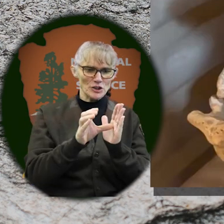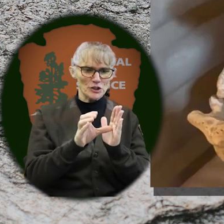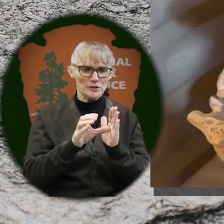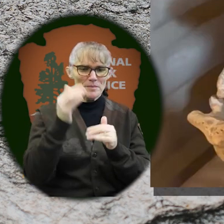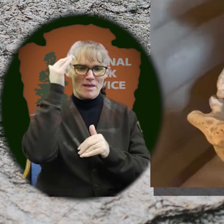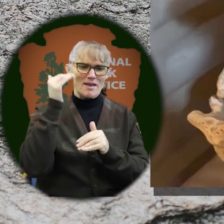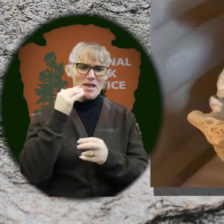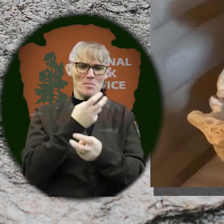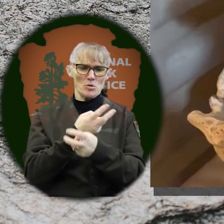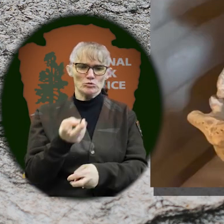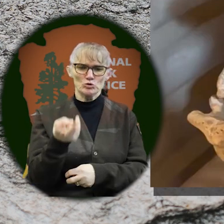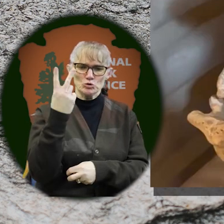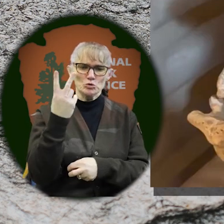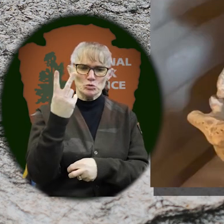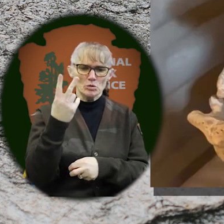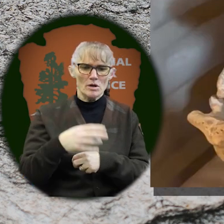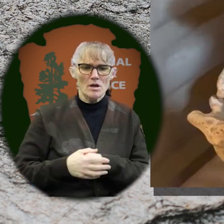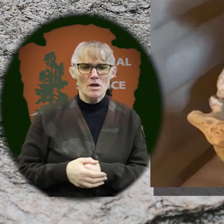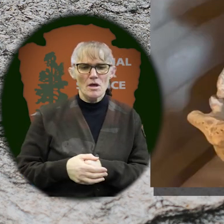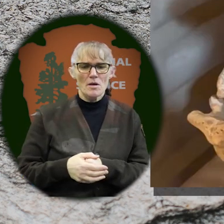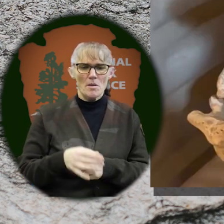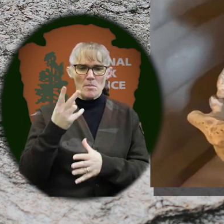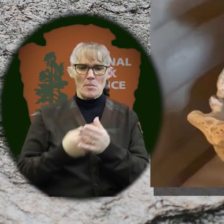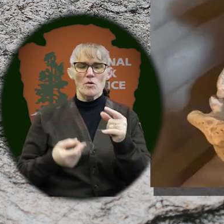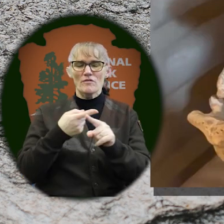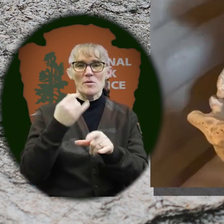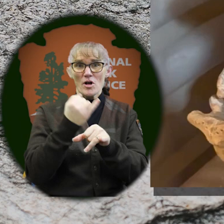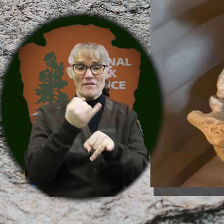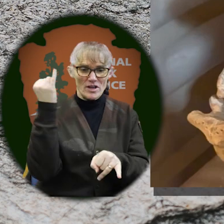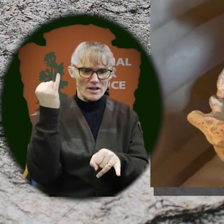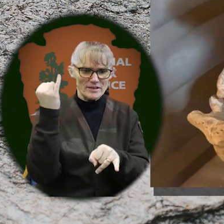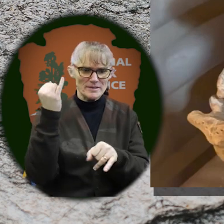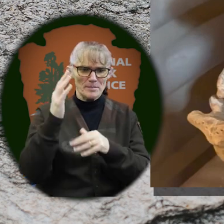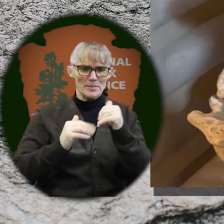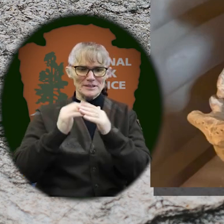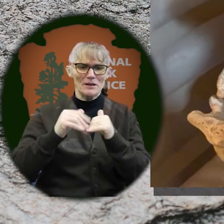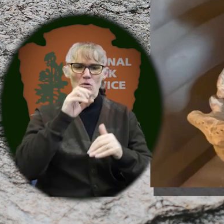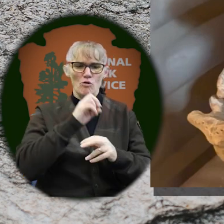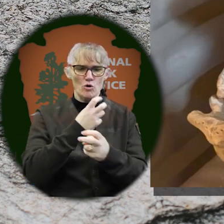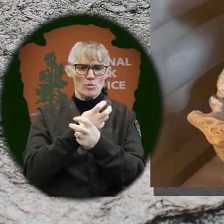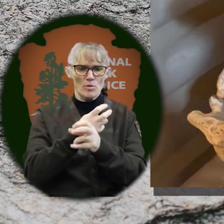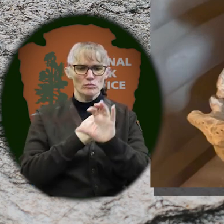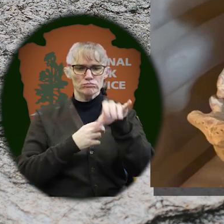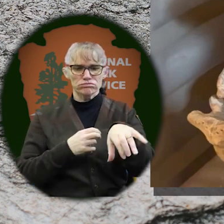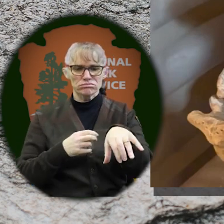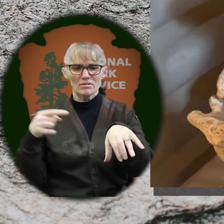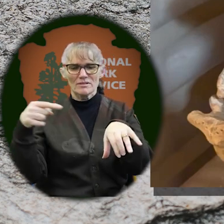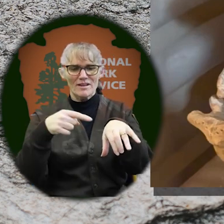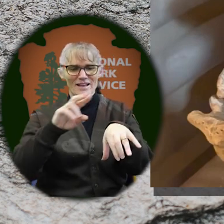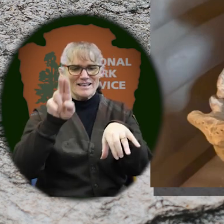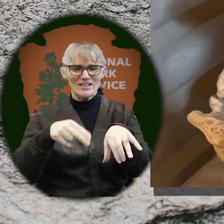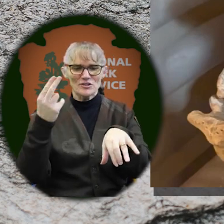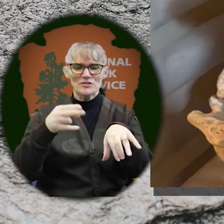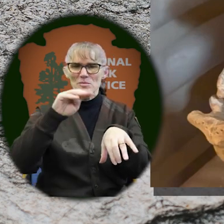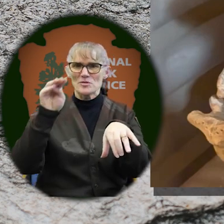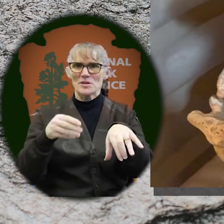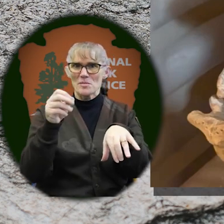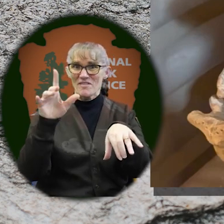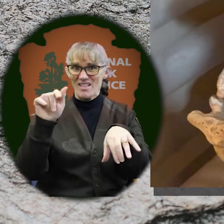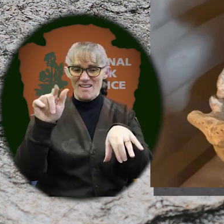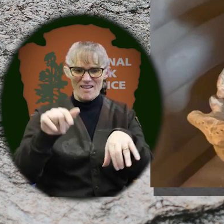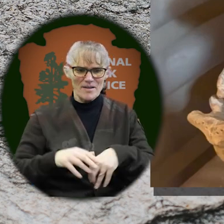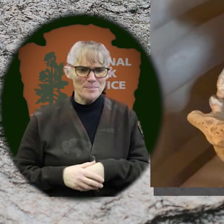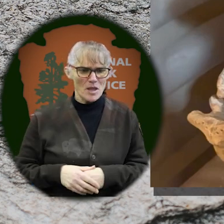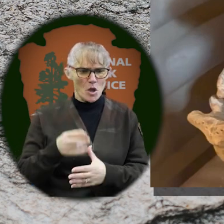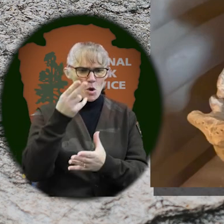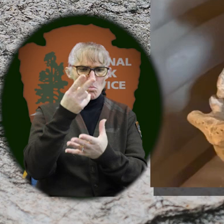the off-site warehouse of collections from the Natural History Museum of LA. Both of them are white rhinoceros, the